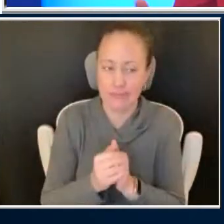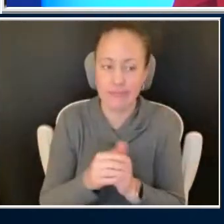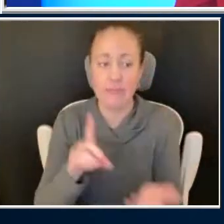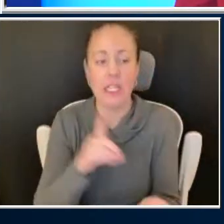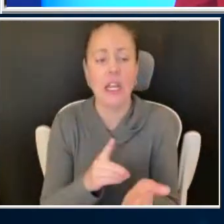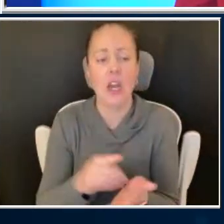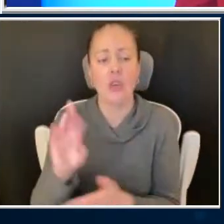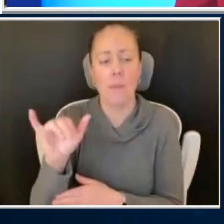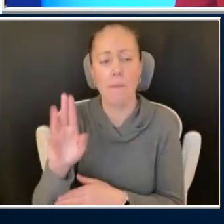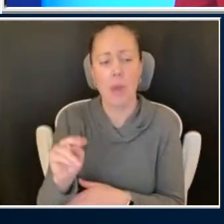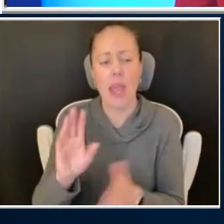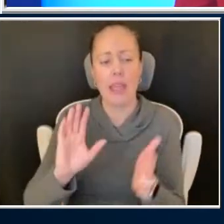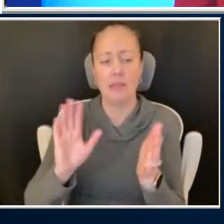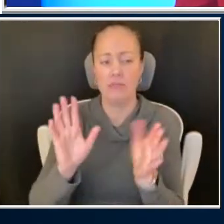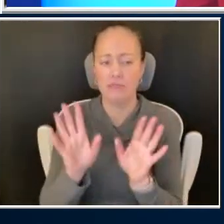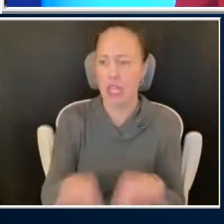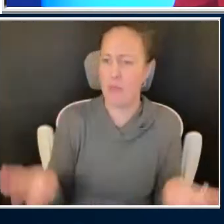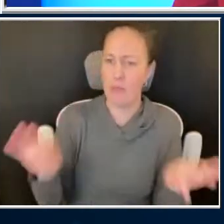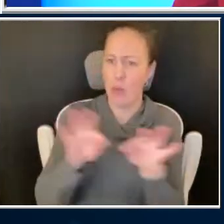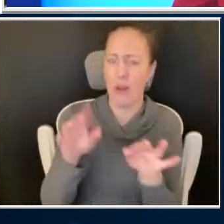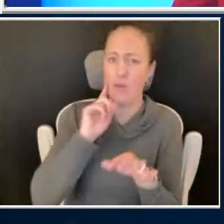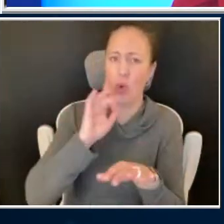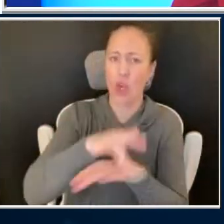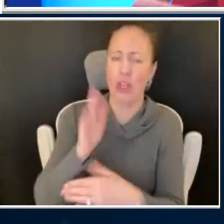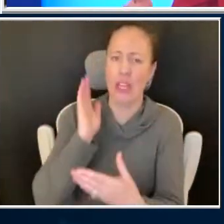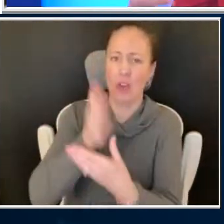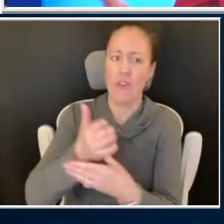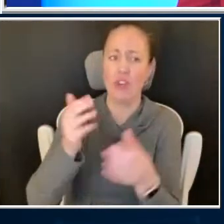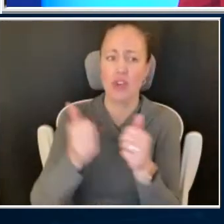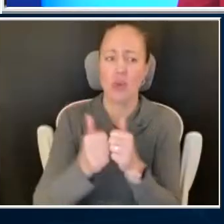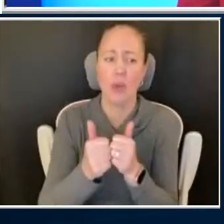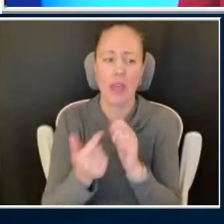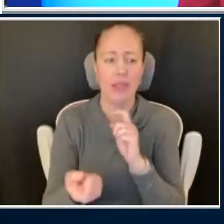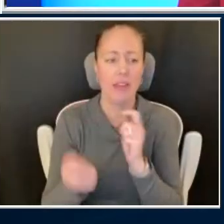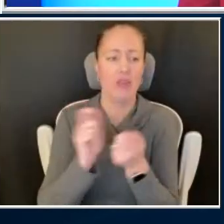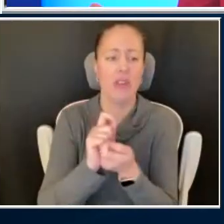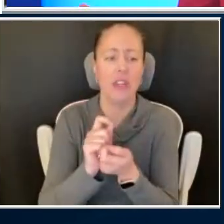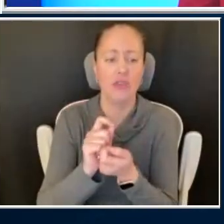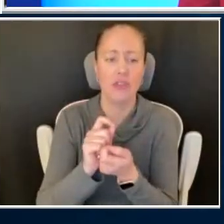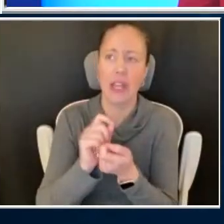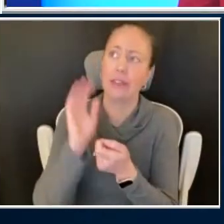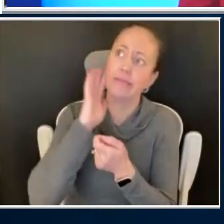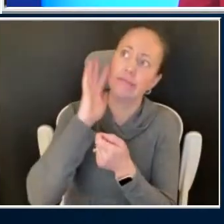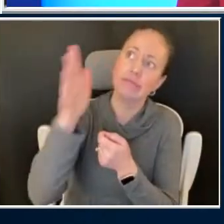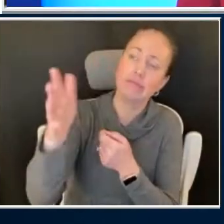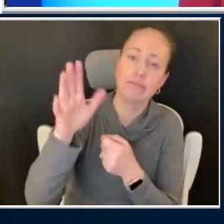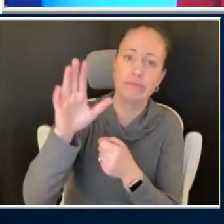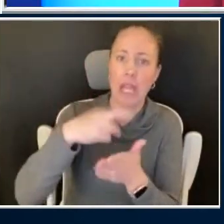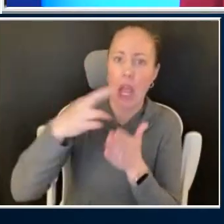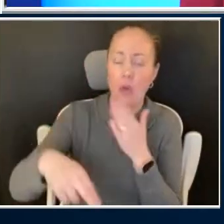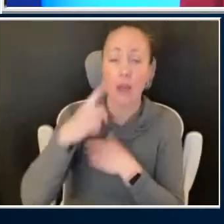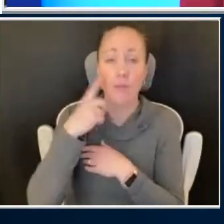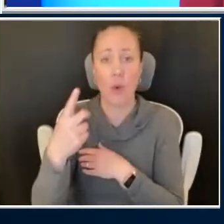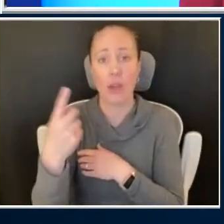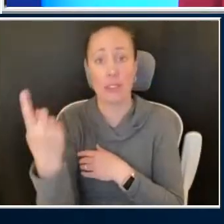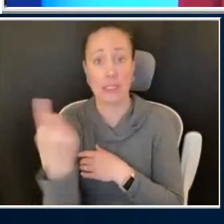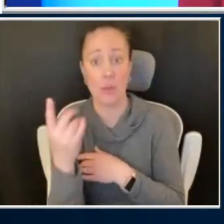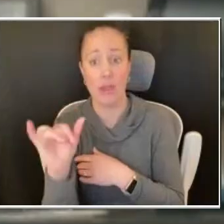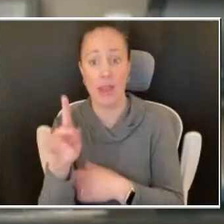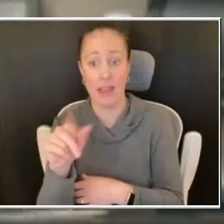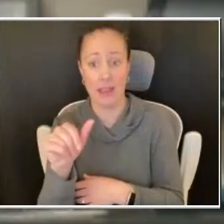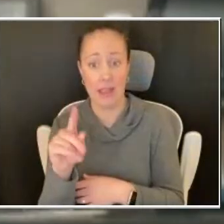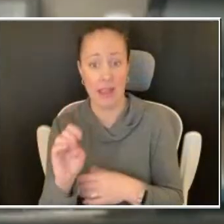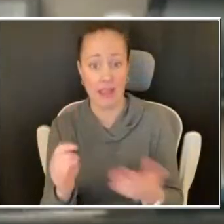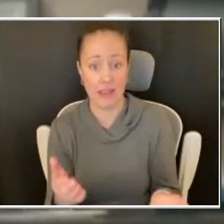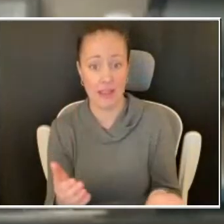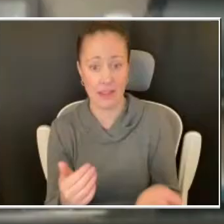important is early intervention as far as changing the long-term outcome for someone like Kate?